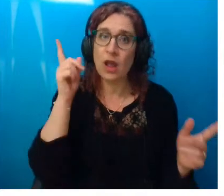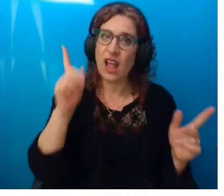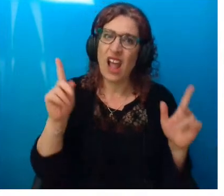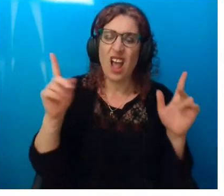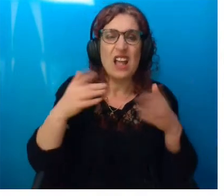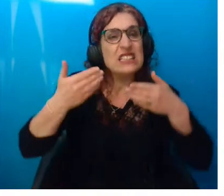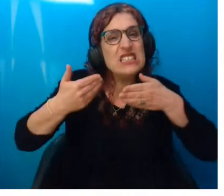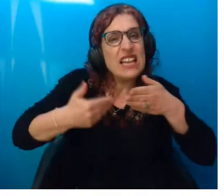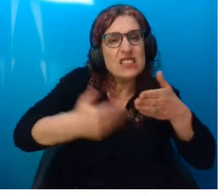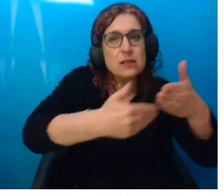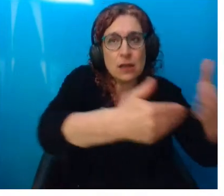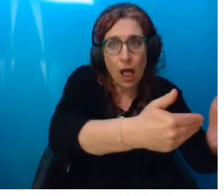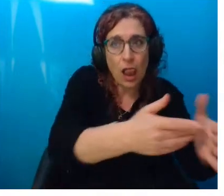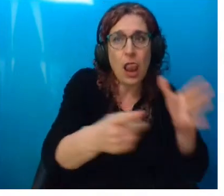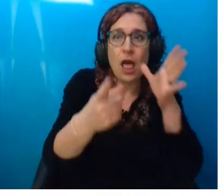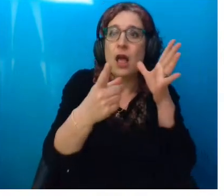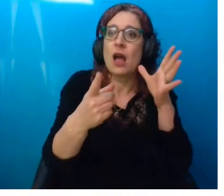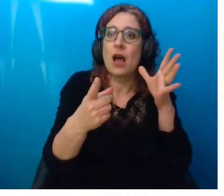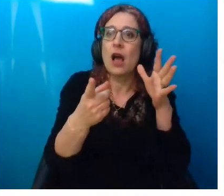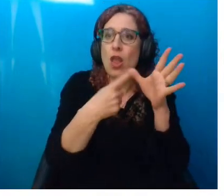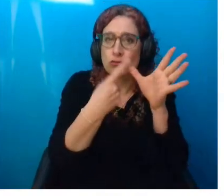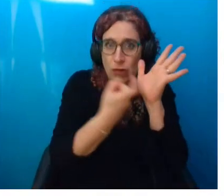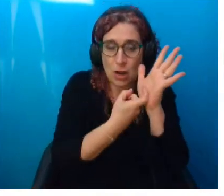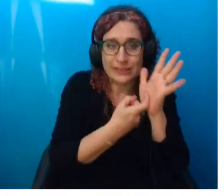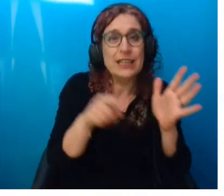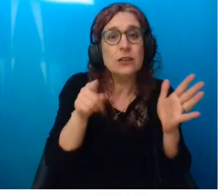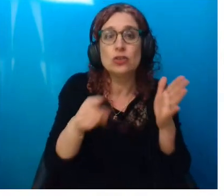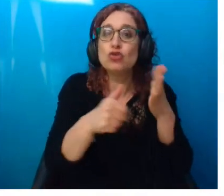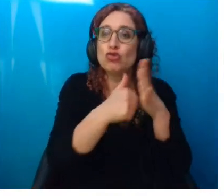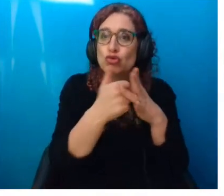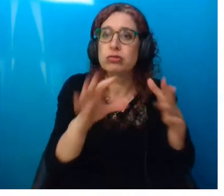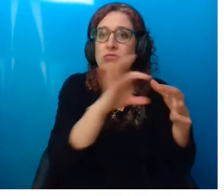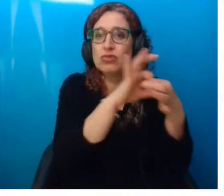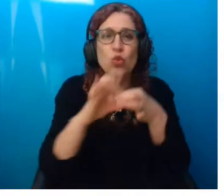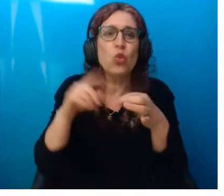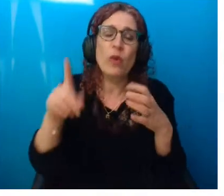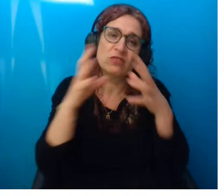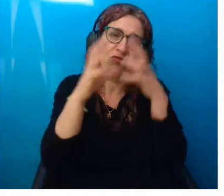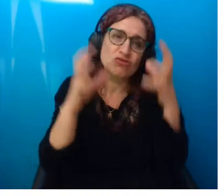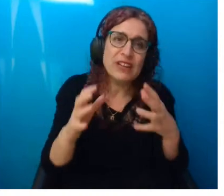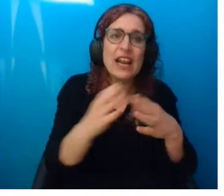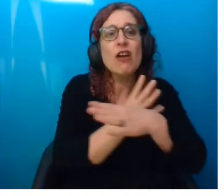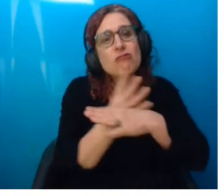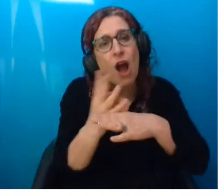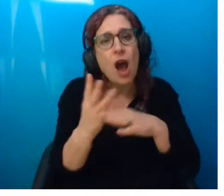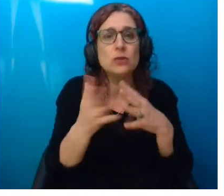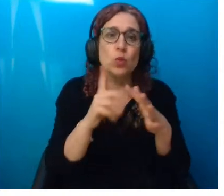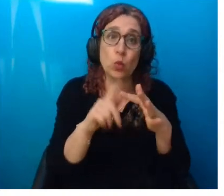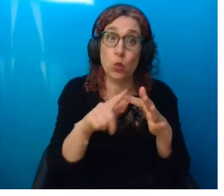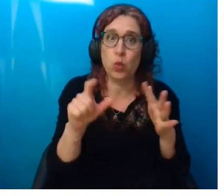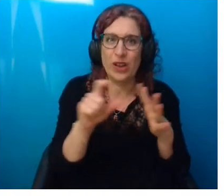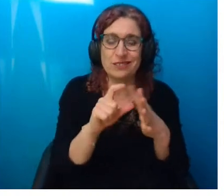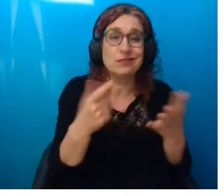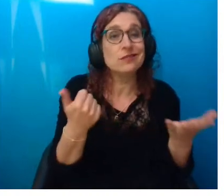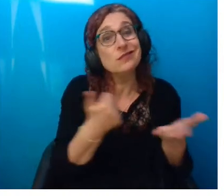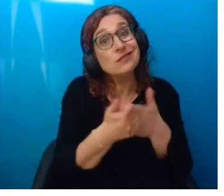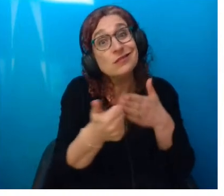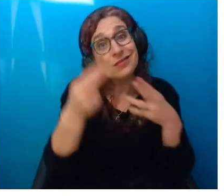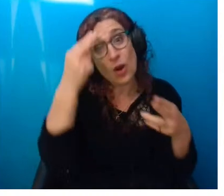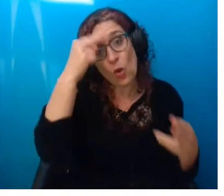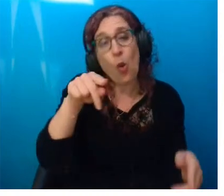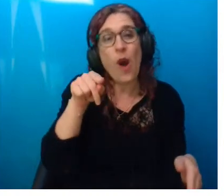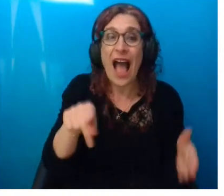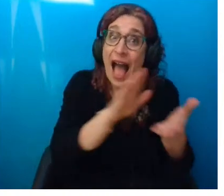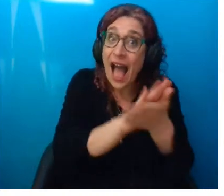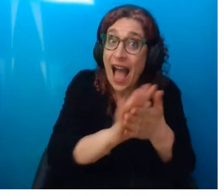to airborne mold, spores, or pollens from trees, grass, and weeds. It's classically called hay fever, but of course it occurs